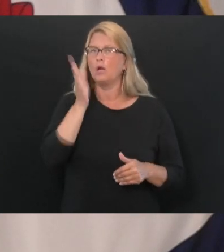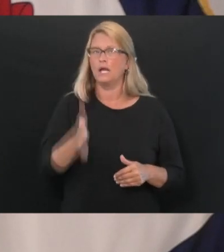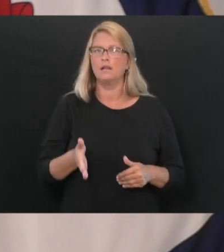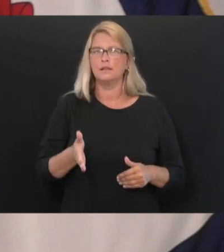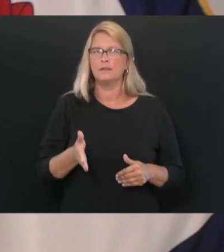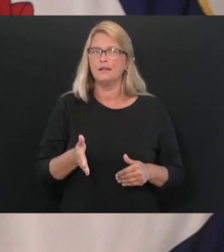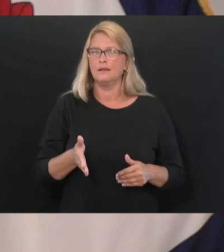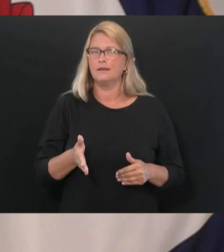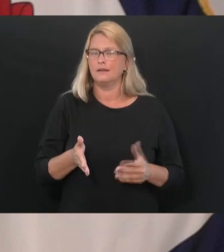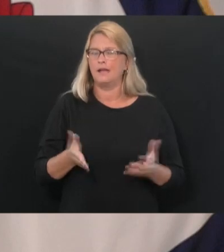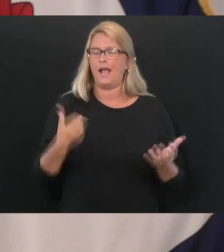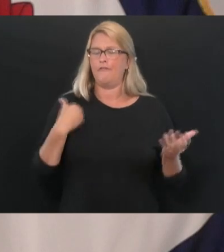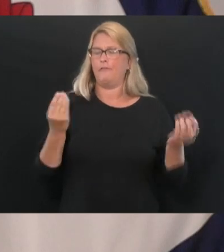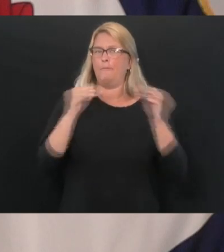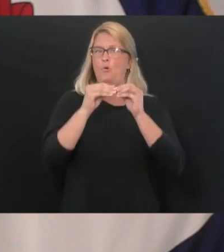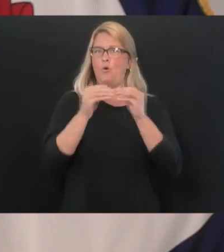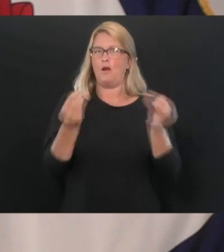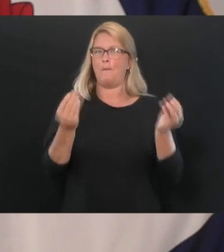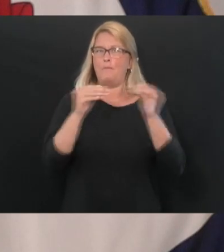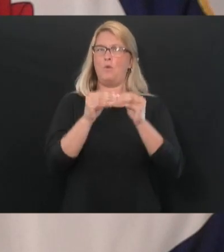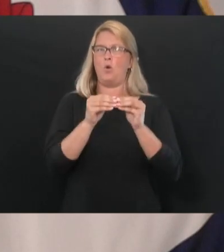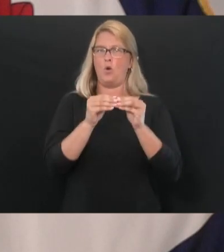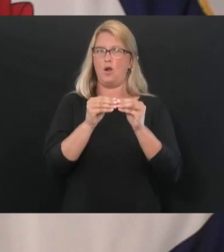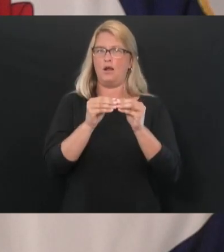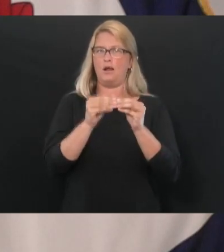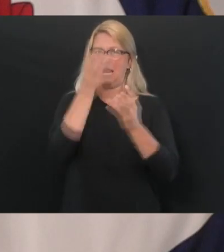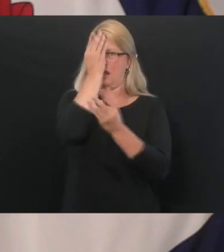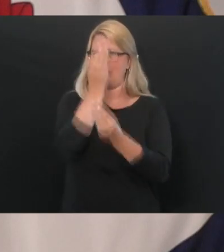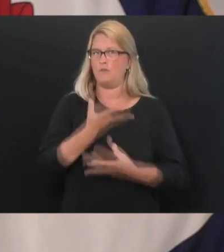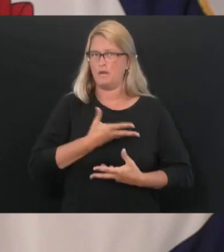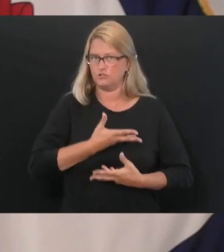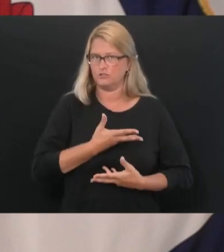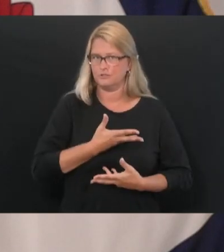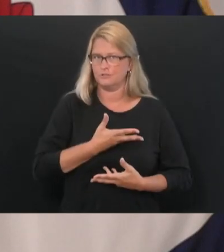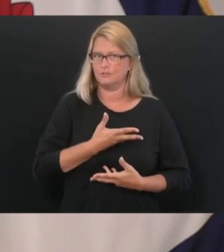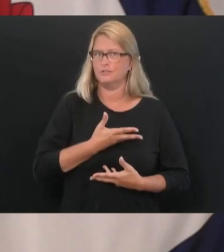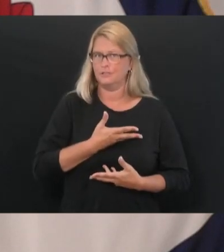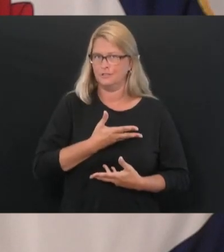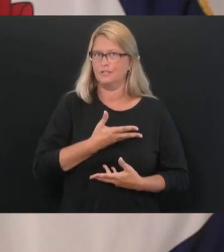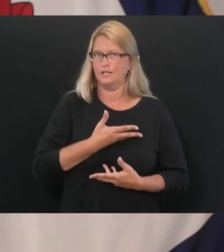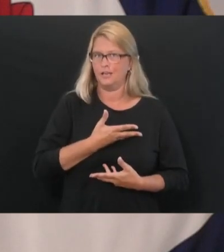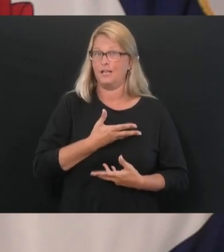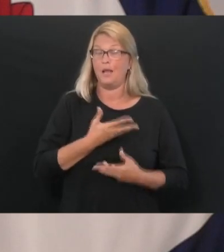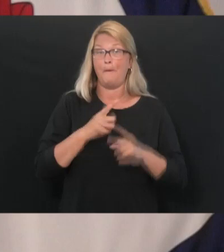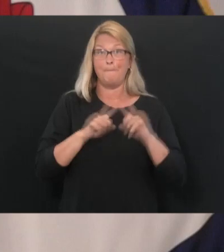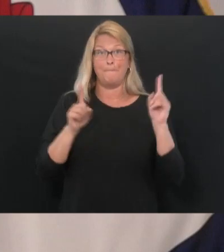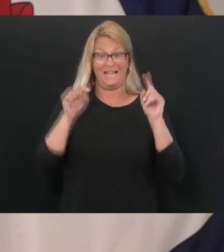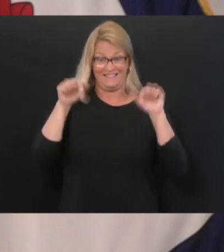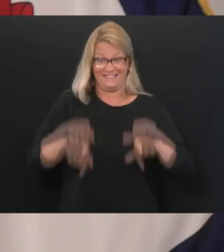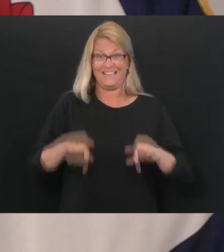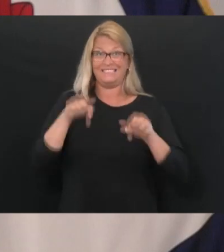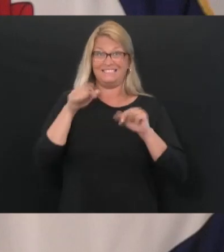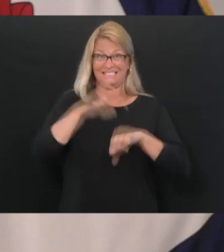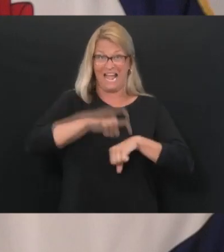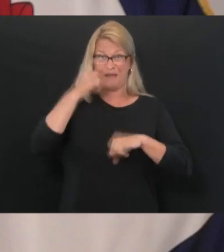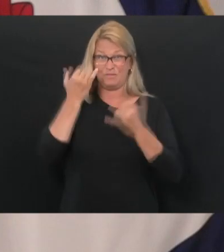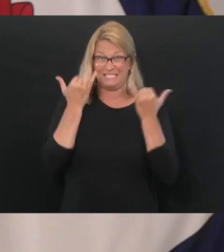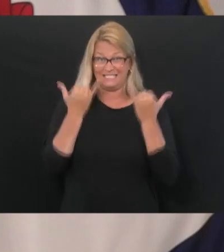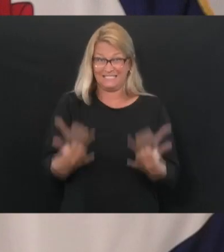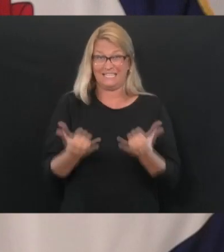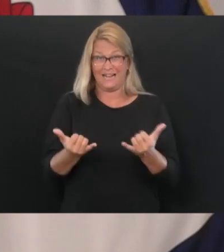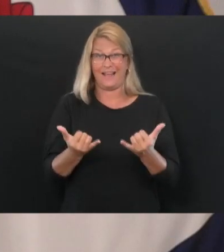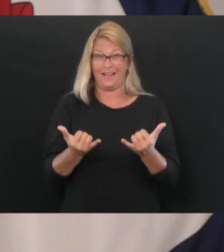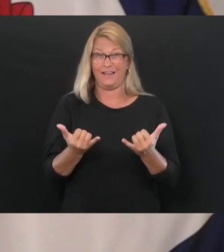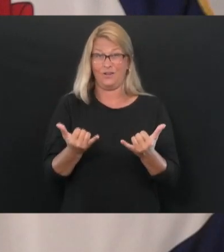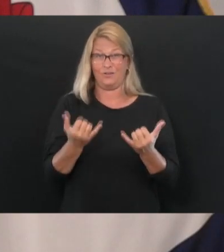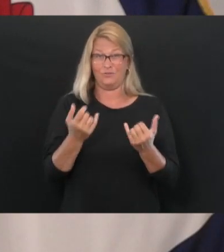there'll be more and more and more data that will be coming out. At this moment, right this